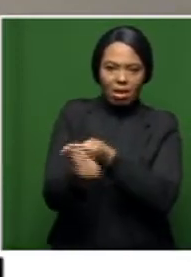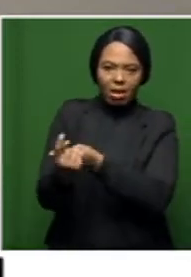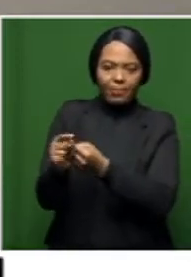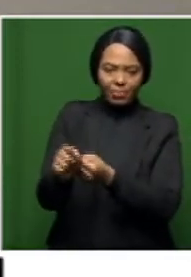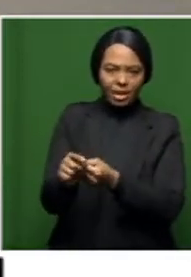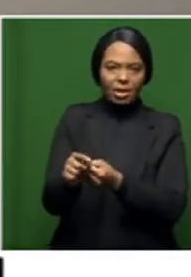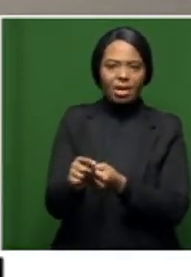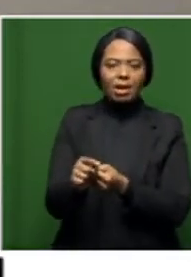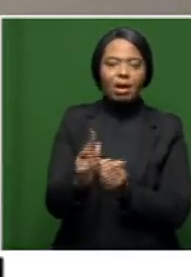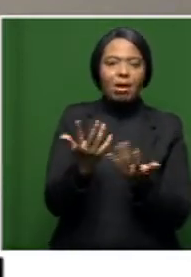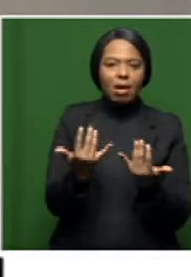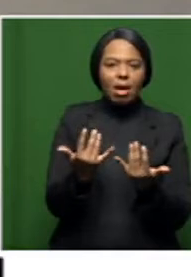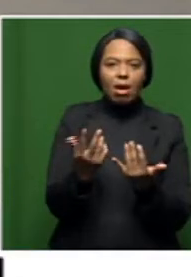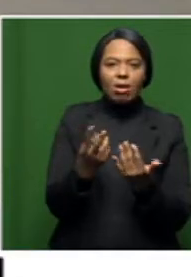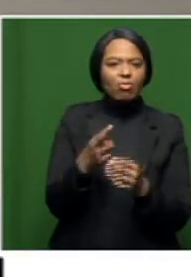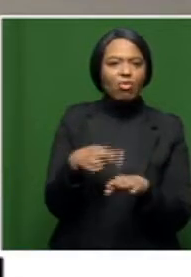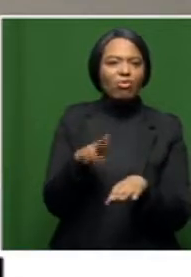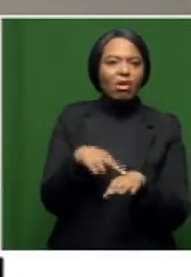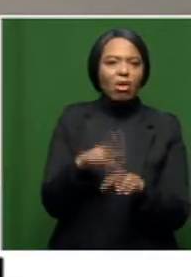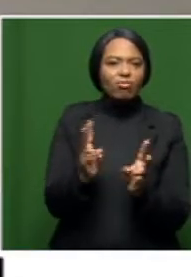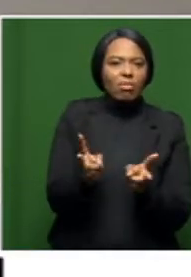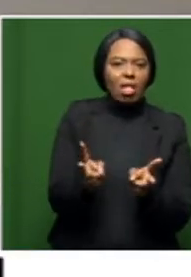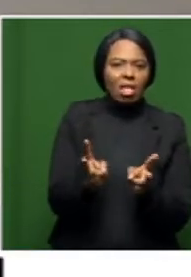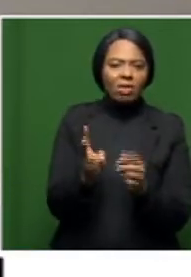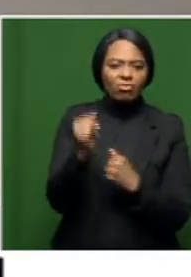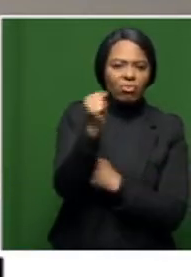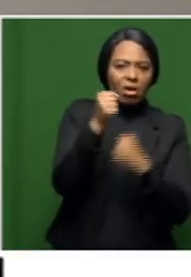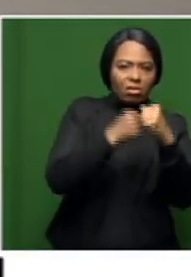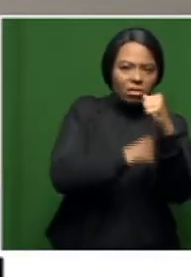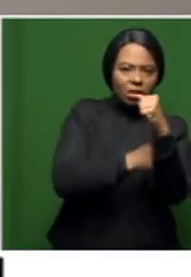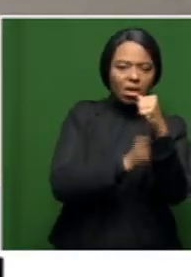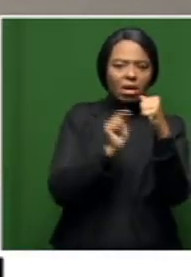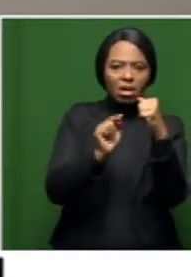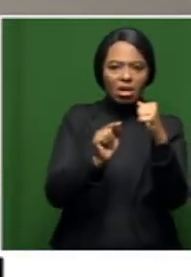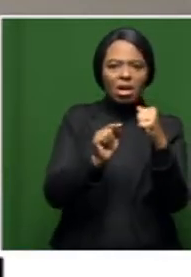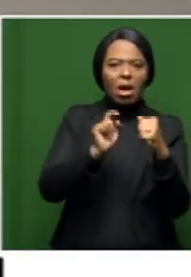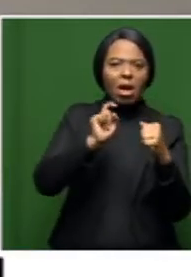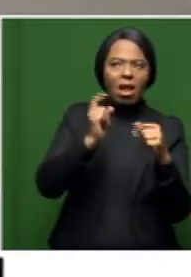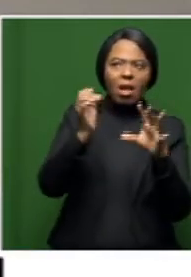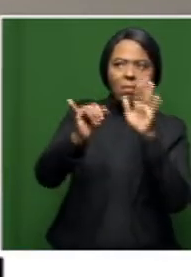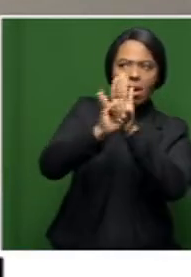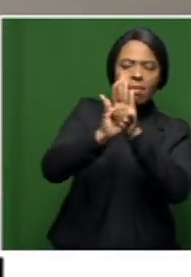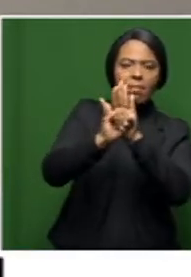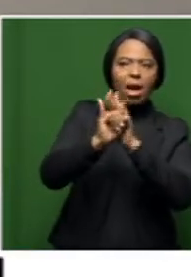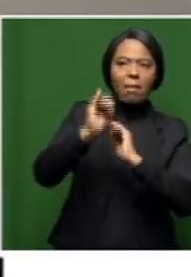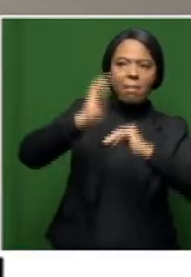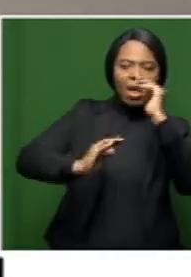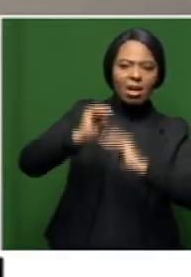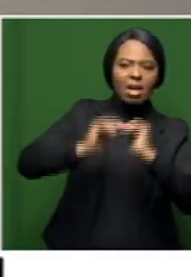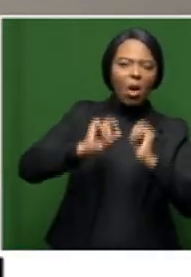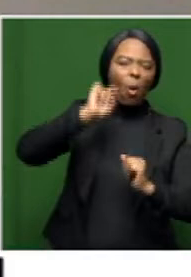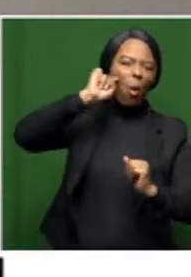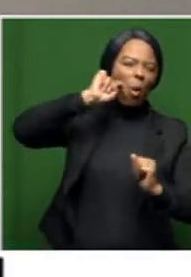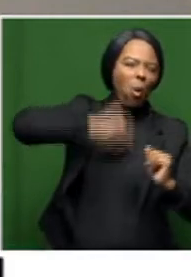retained all the original structure, the brickwork, which is really almost 100 years old. And then the